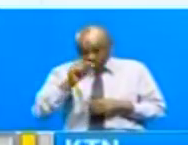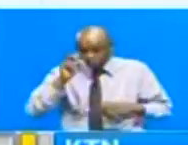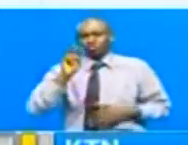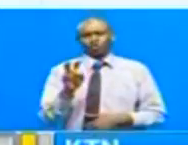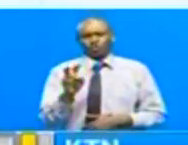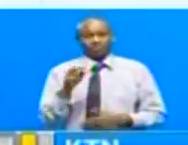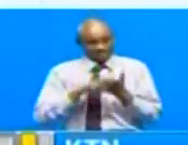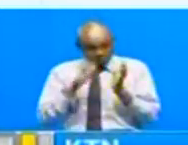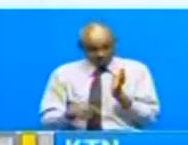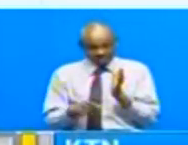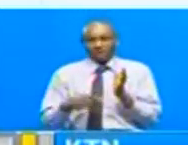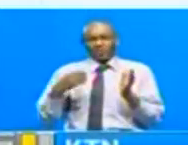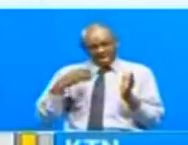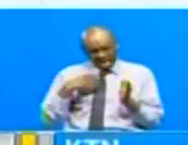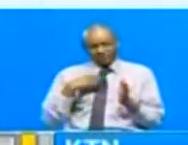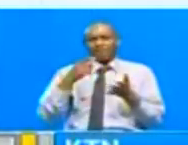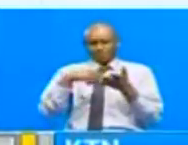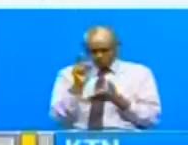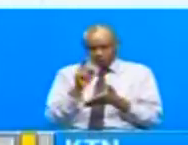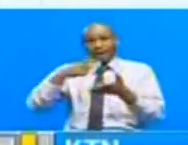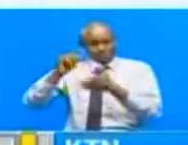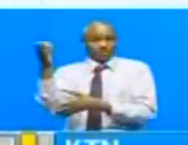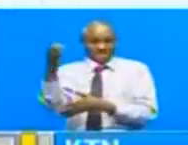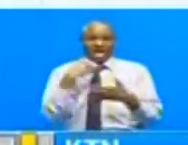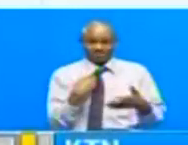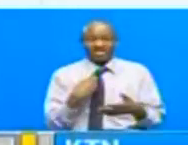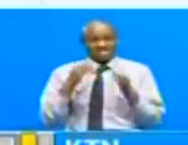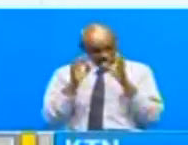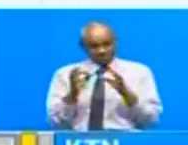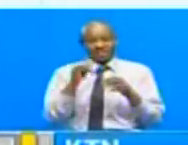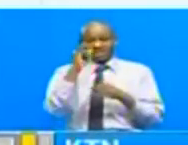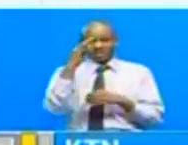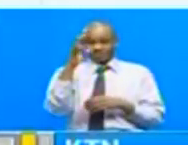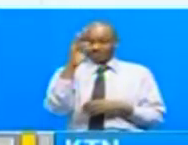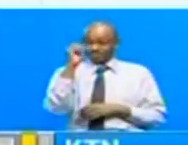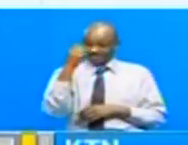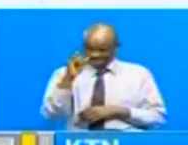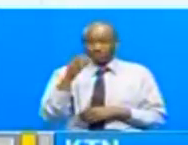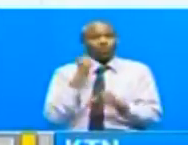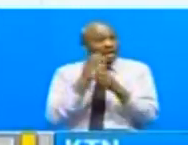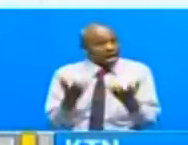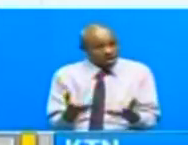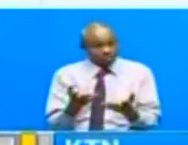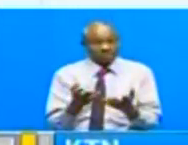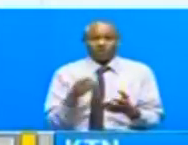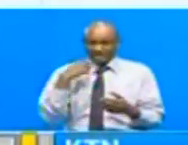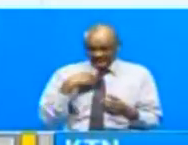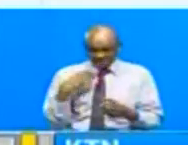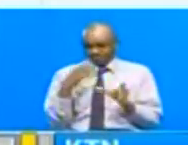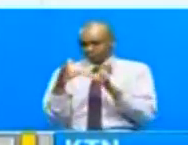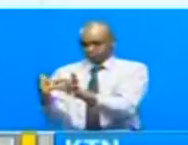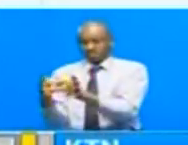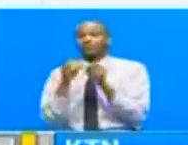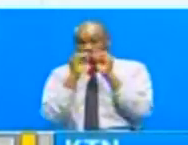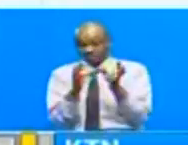discover. Then there is the element of approvals that had to be done. If you look into IFMIS system and how it works, is that there is the segregation of